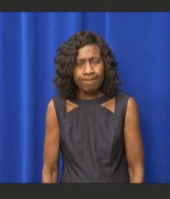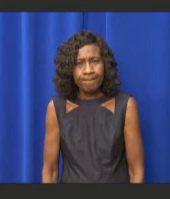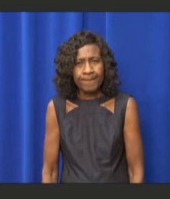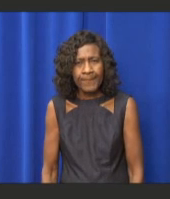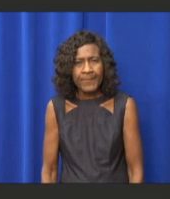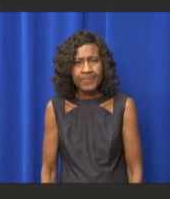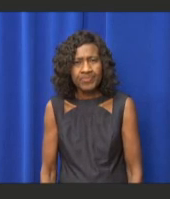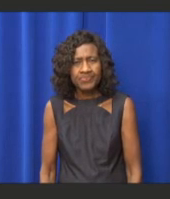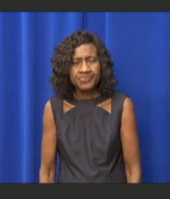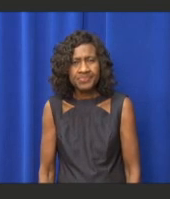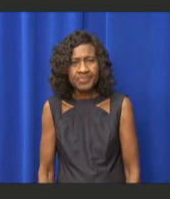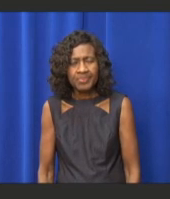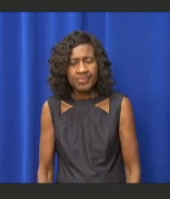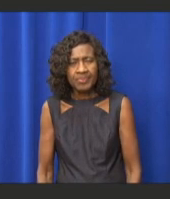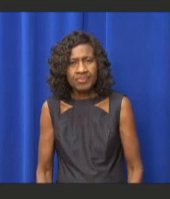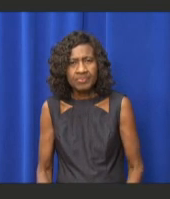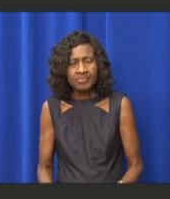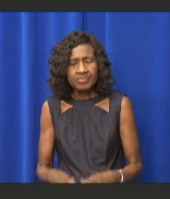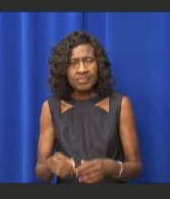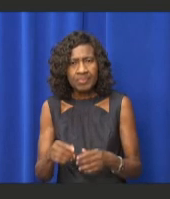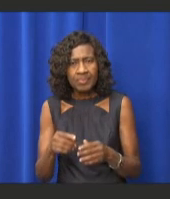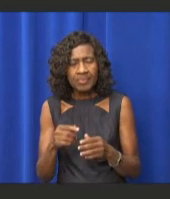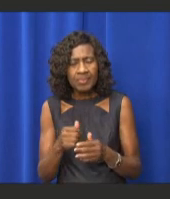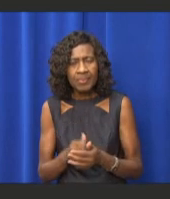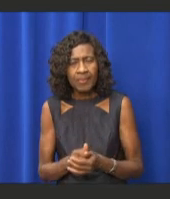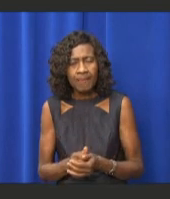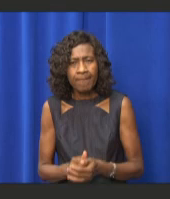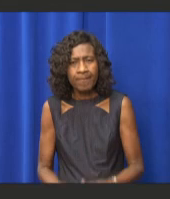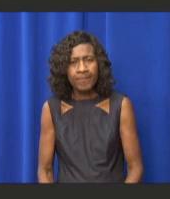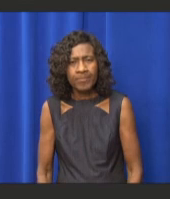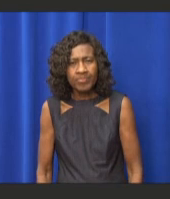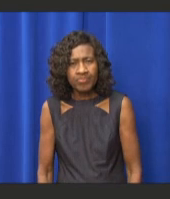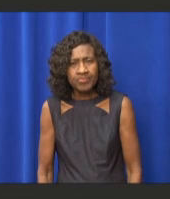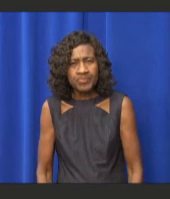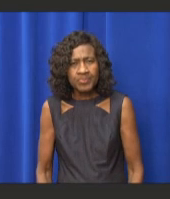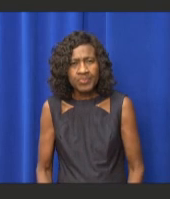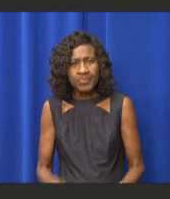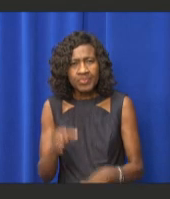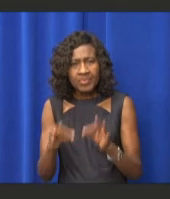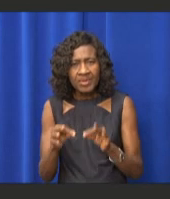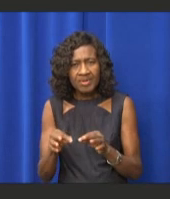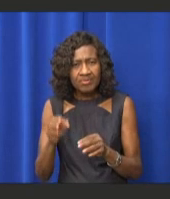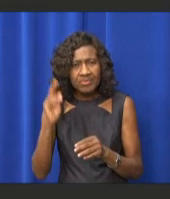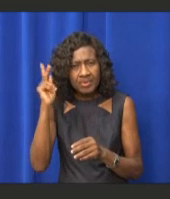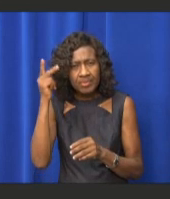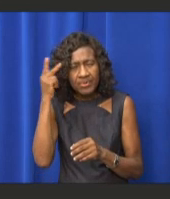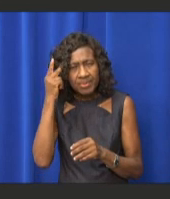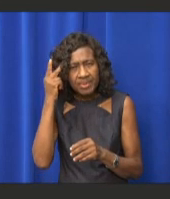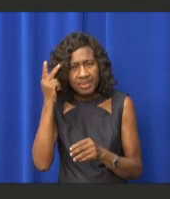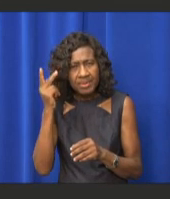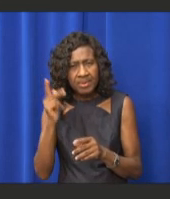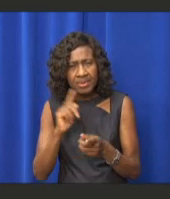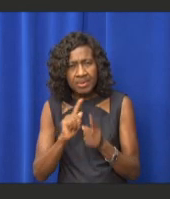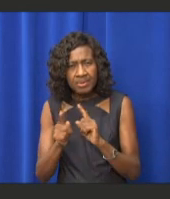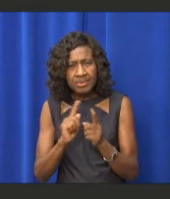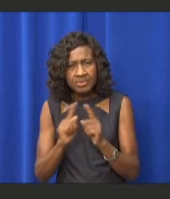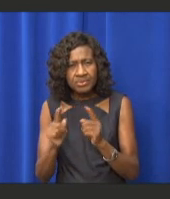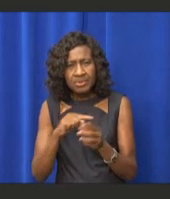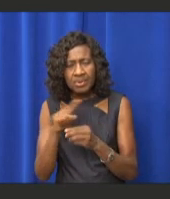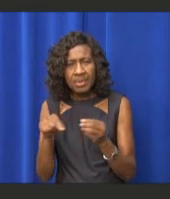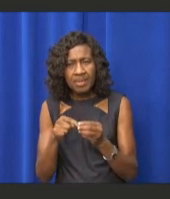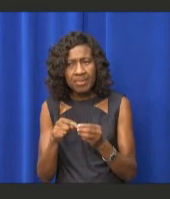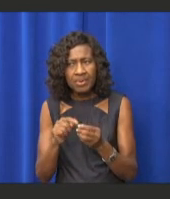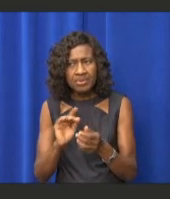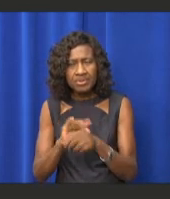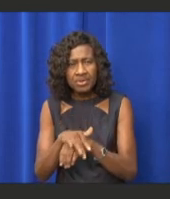today. But I just want to check, because of the amount of public interest, whether the Premier did manage to discuss the issue of early learning